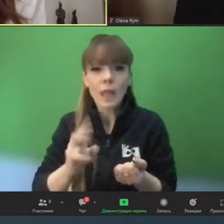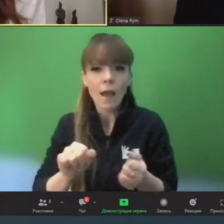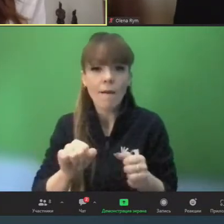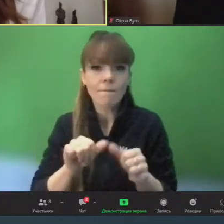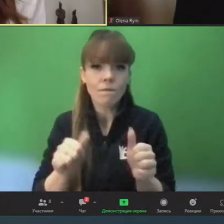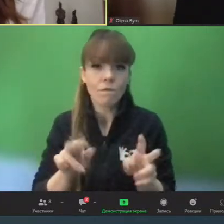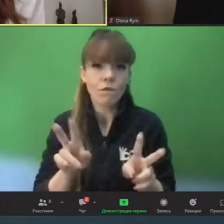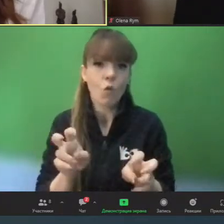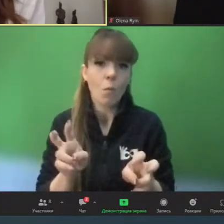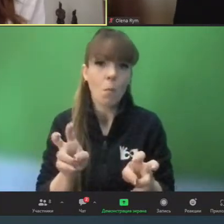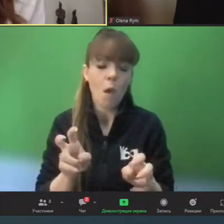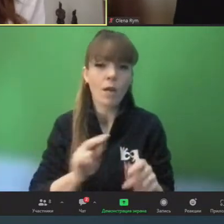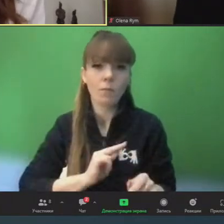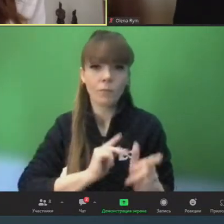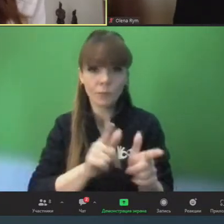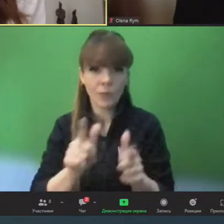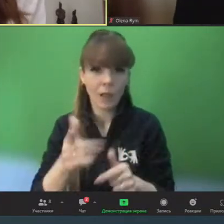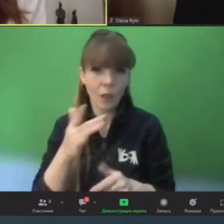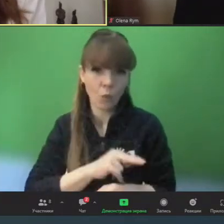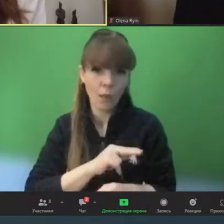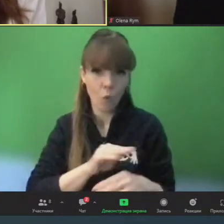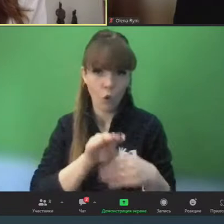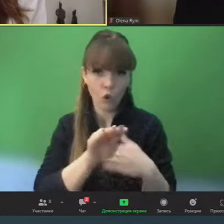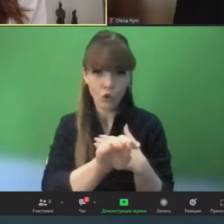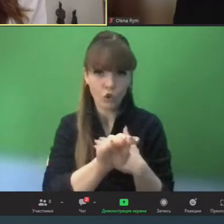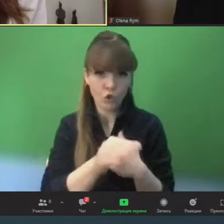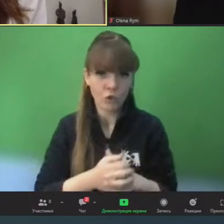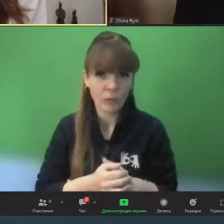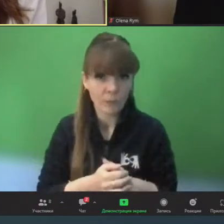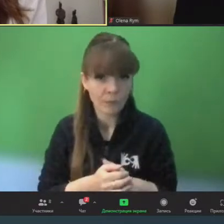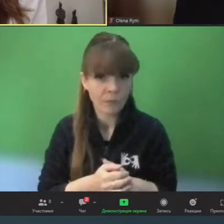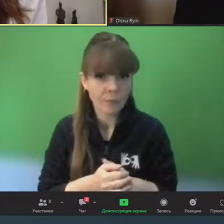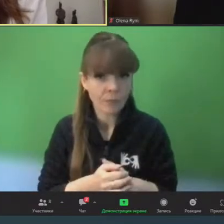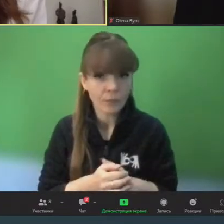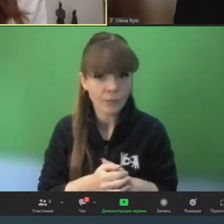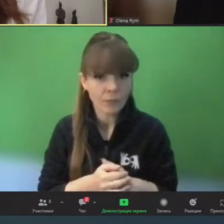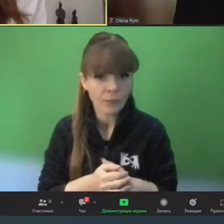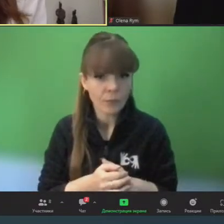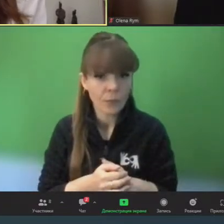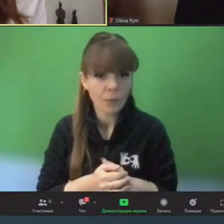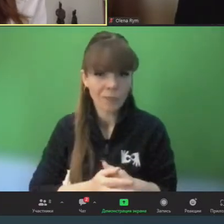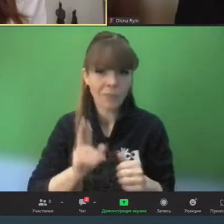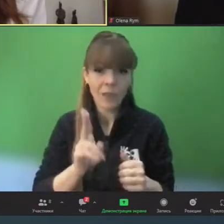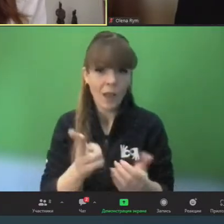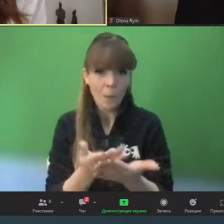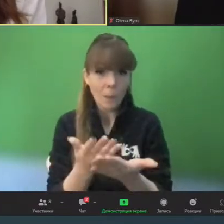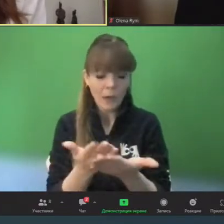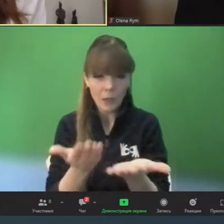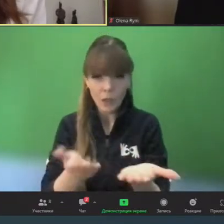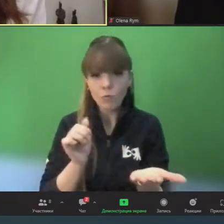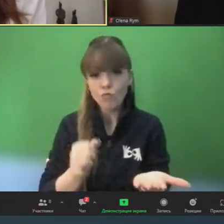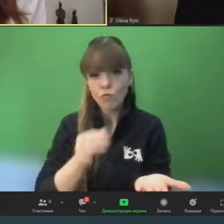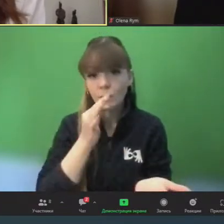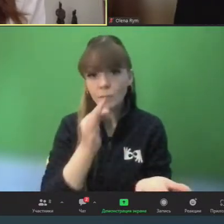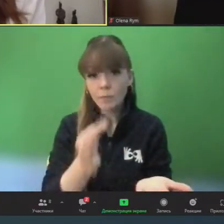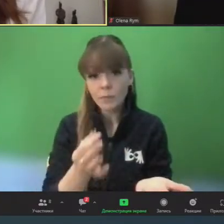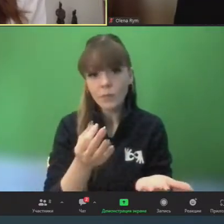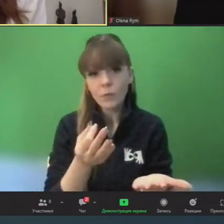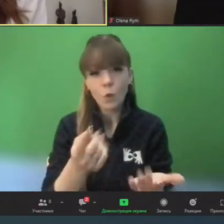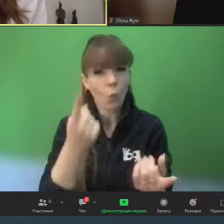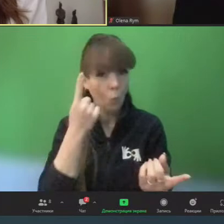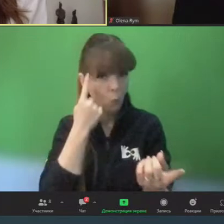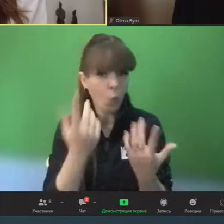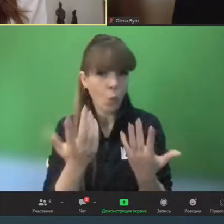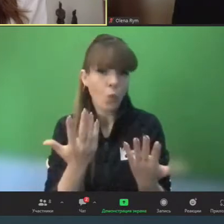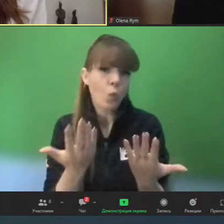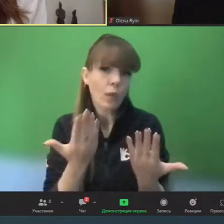years in trying to get employed with a relative success. For example, I always cite